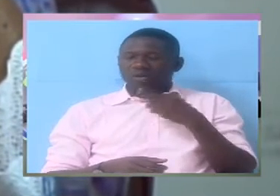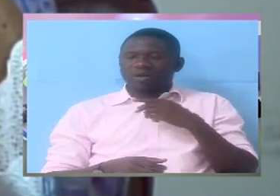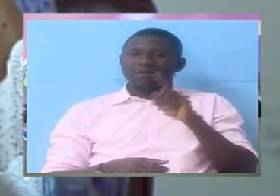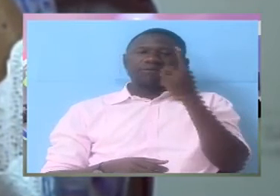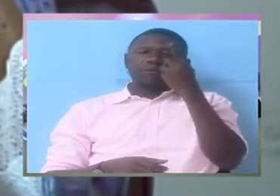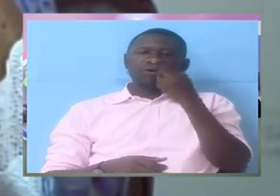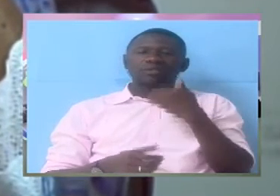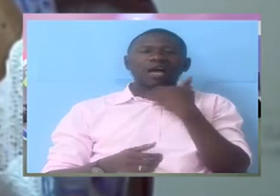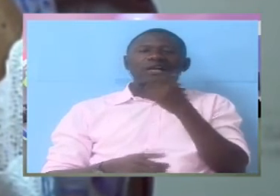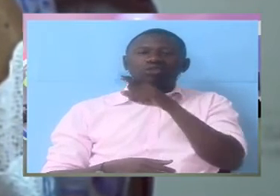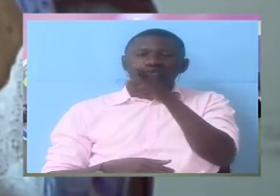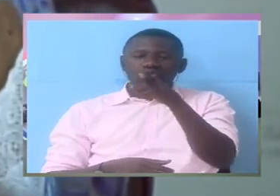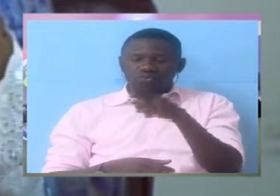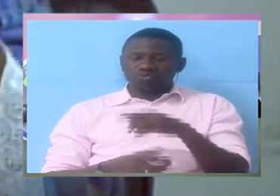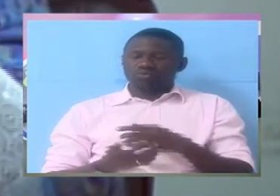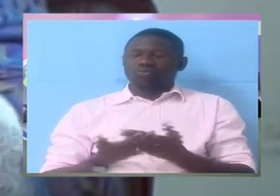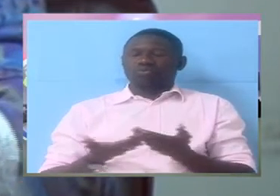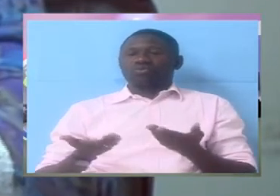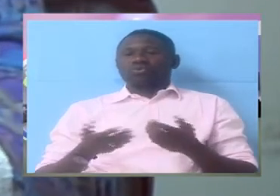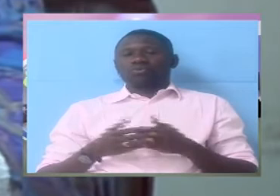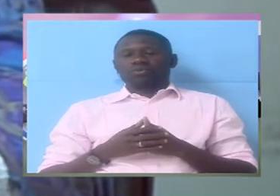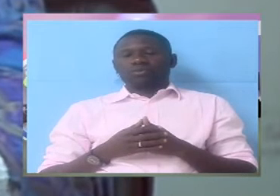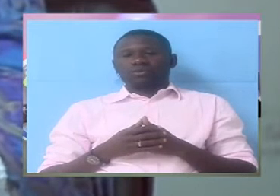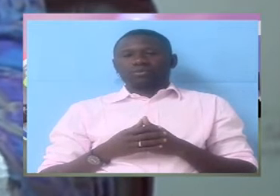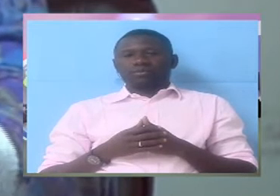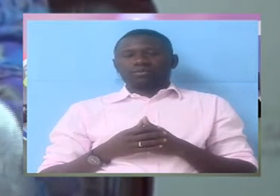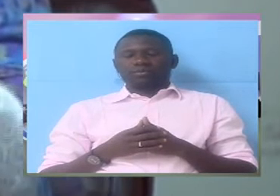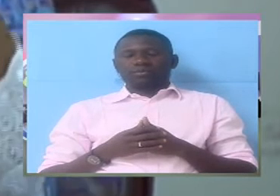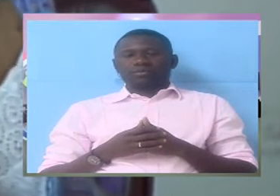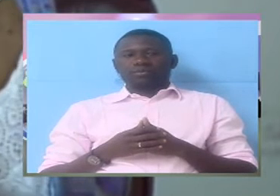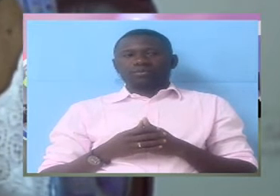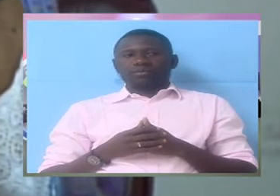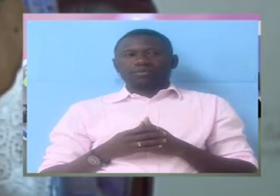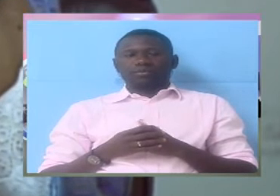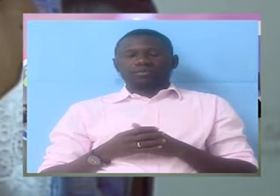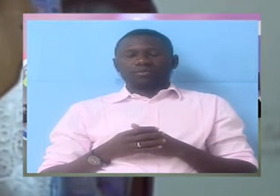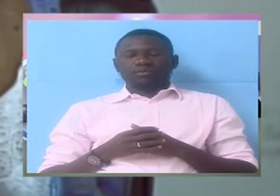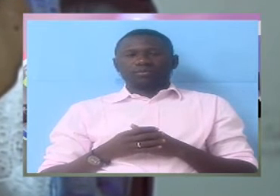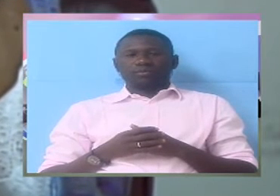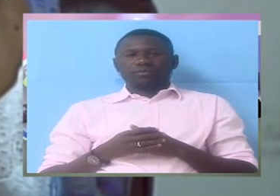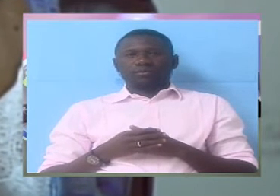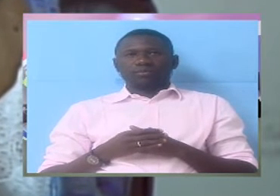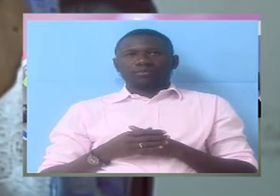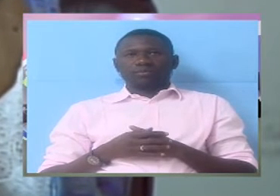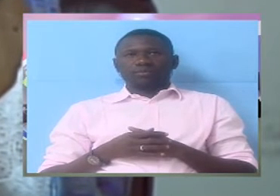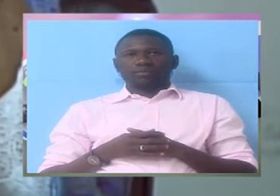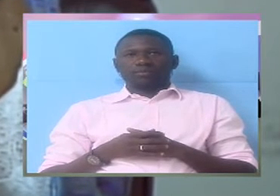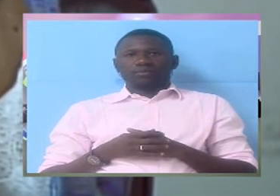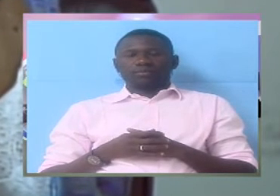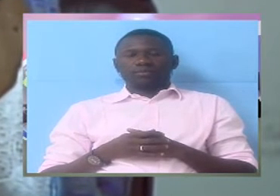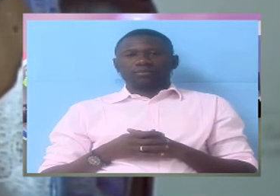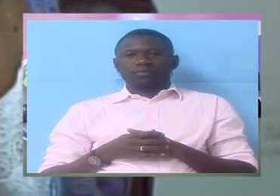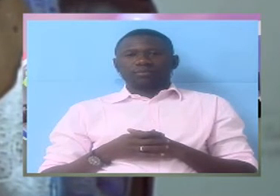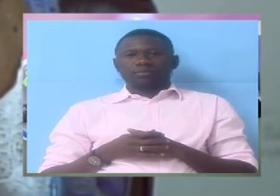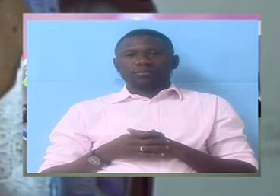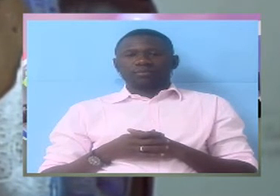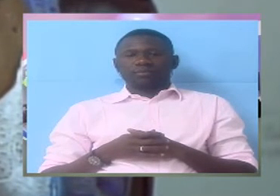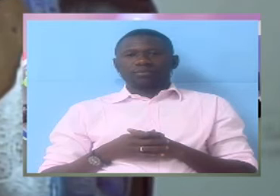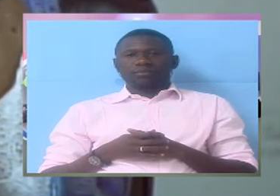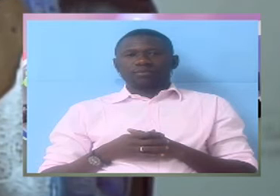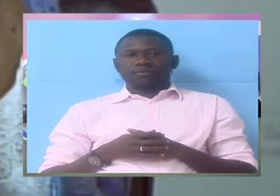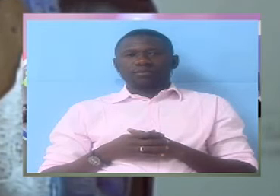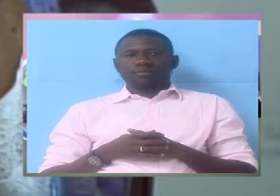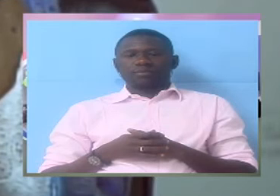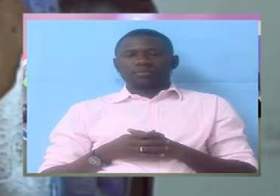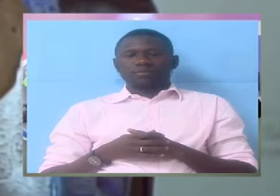to you. Wale asabu akitebul koleyade ninga dara nyini ngarol fighte kanang akakole kebul koleyade puri yo nyini ngarol jabi tumarame na ila udo kota ngolo nyibawe yaro